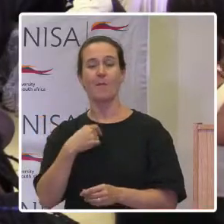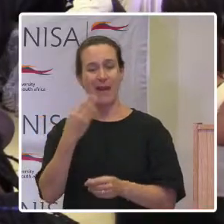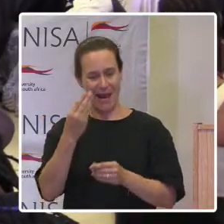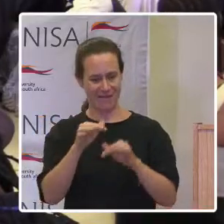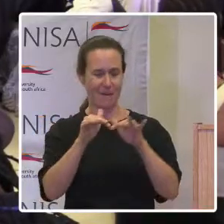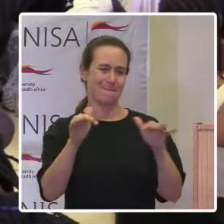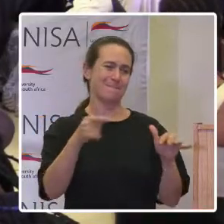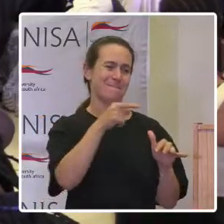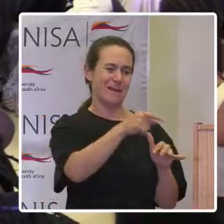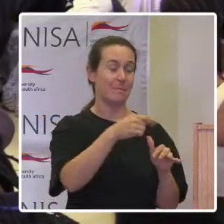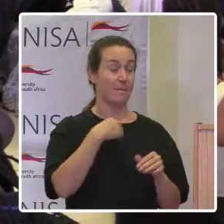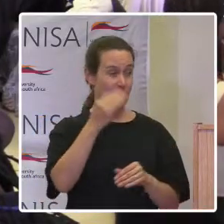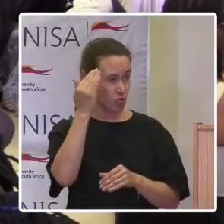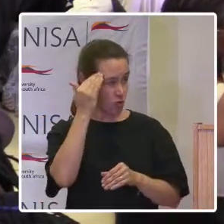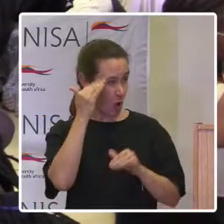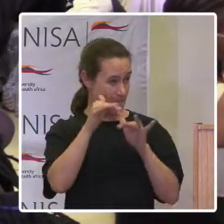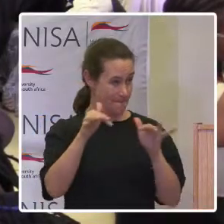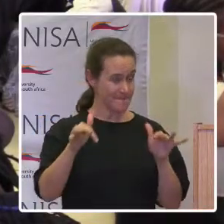start with knowing people.